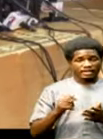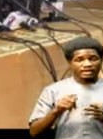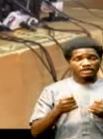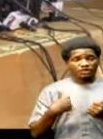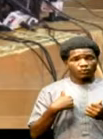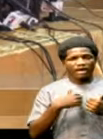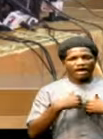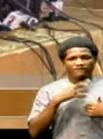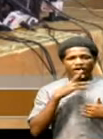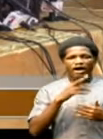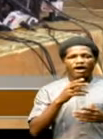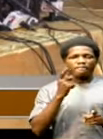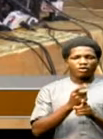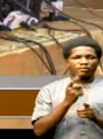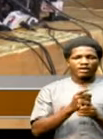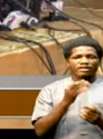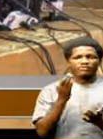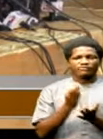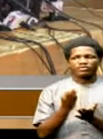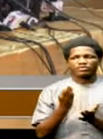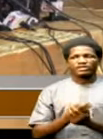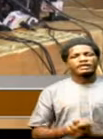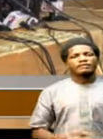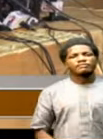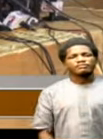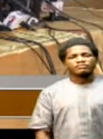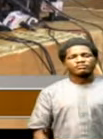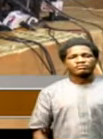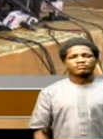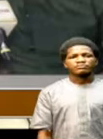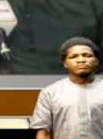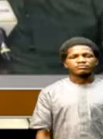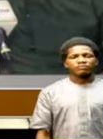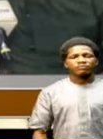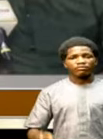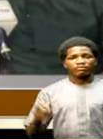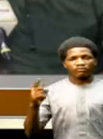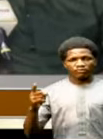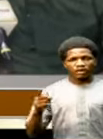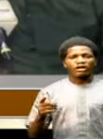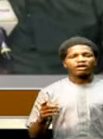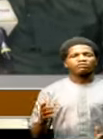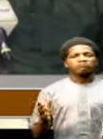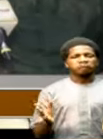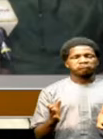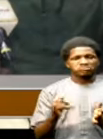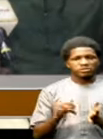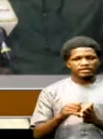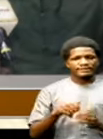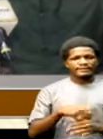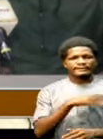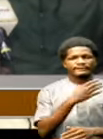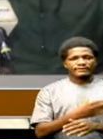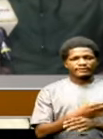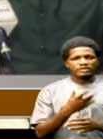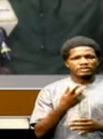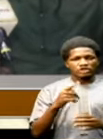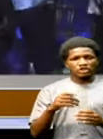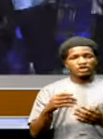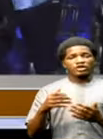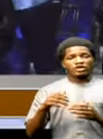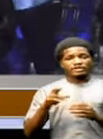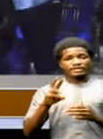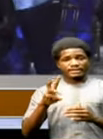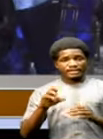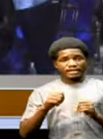the coalition advises on strengthening existing agencies with adequate funding and oversight rather than establishing new